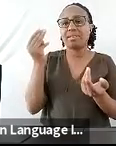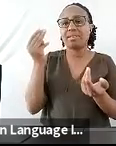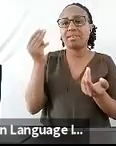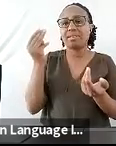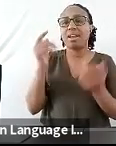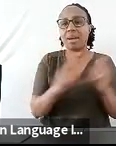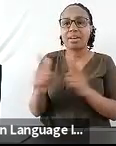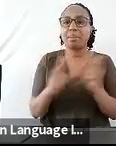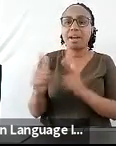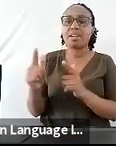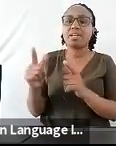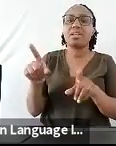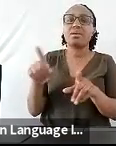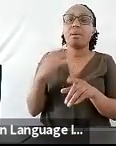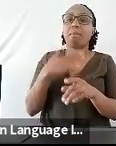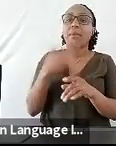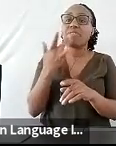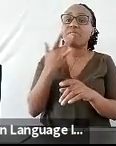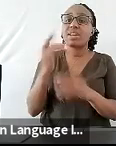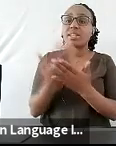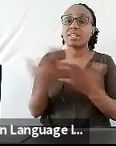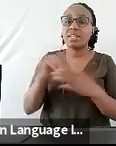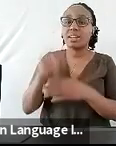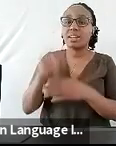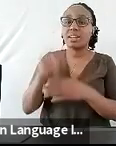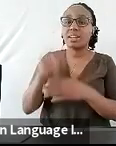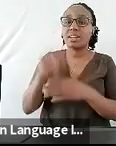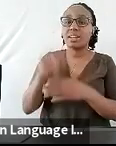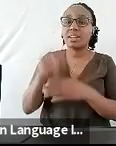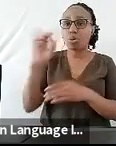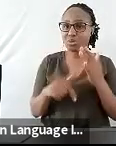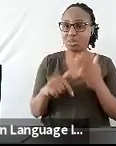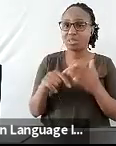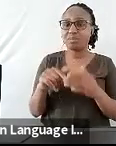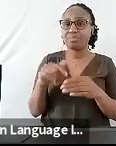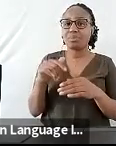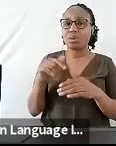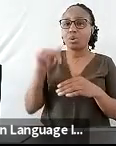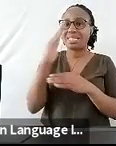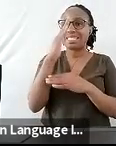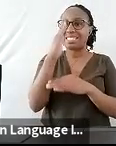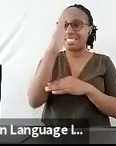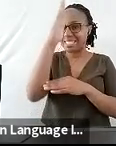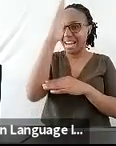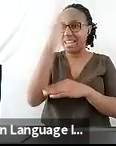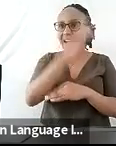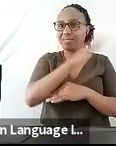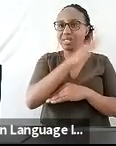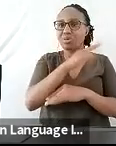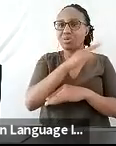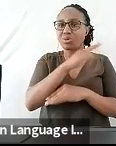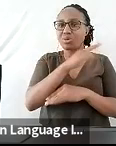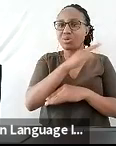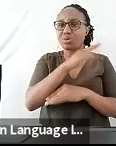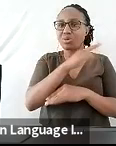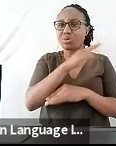now is on Sunday afternoon, when all of those kids are, I mean, it's a sign of something else, because I feel it's also